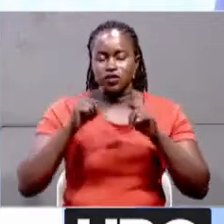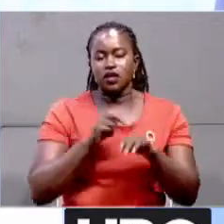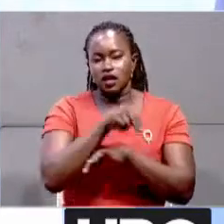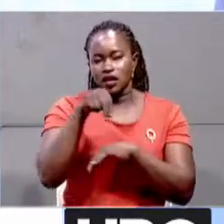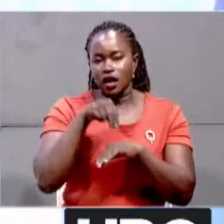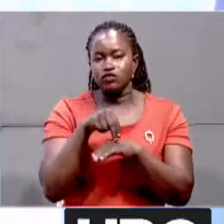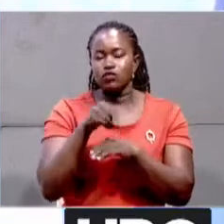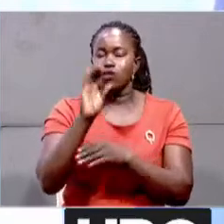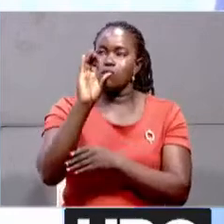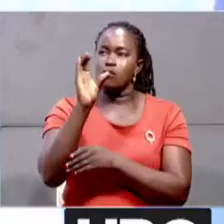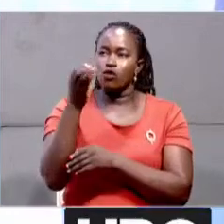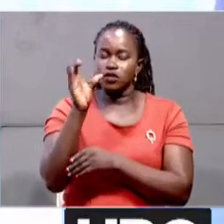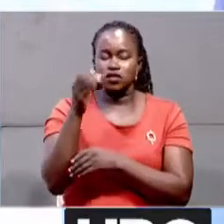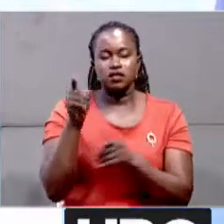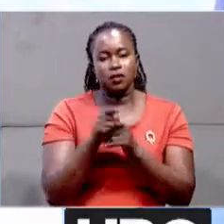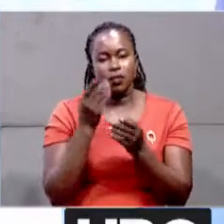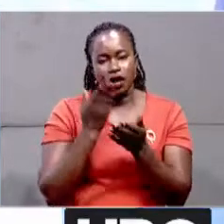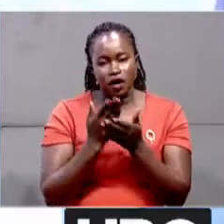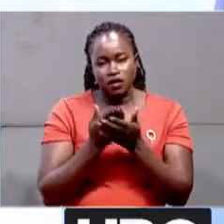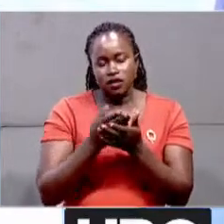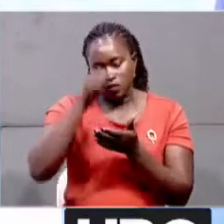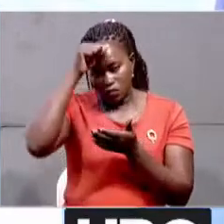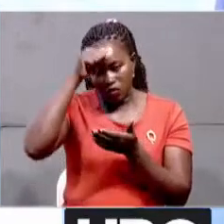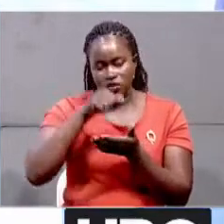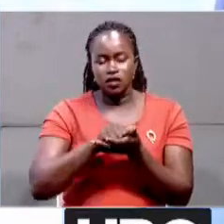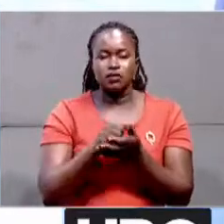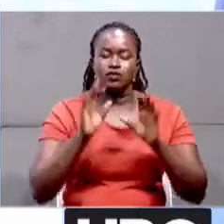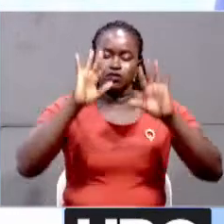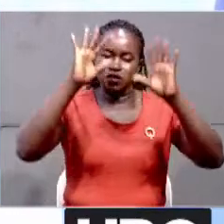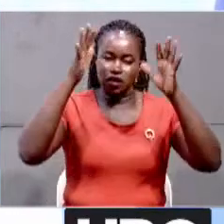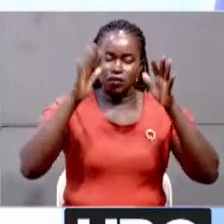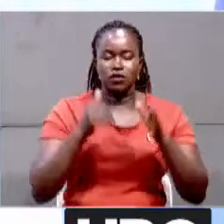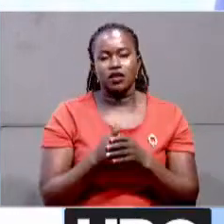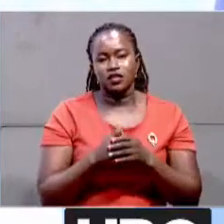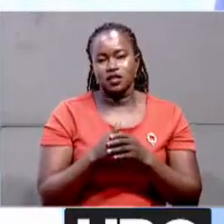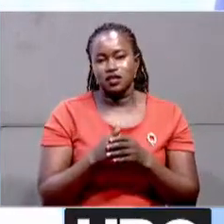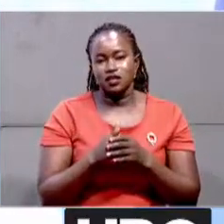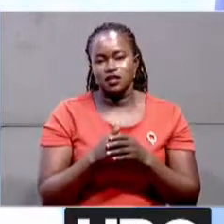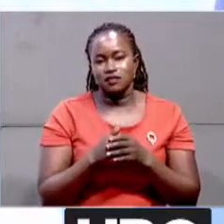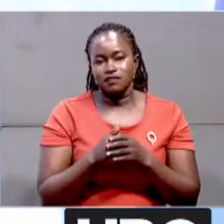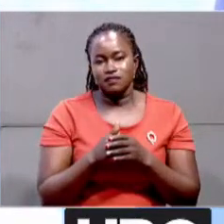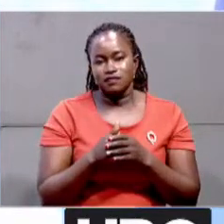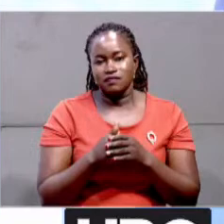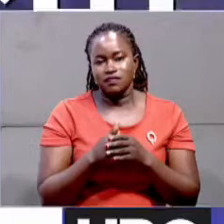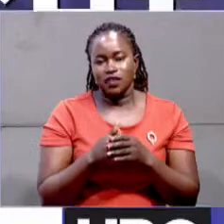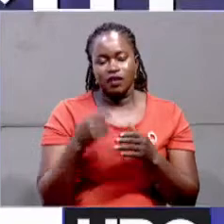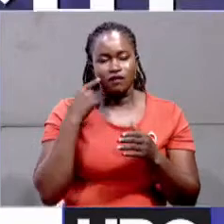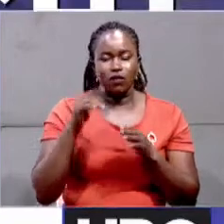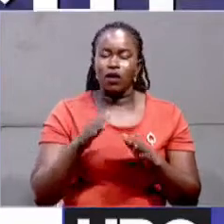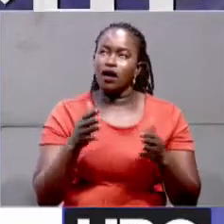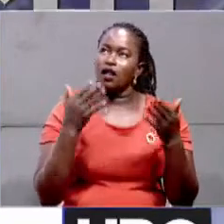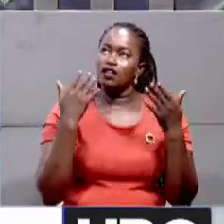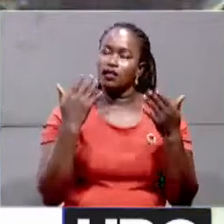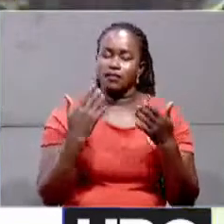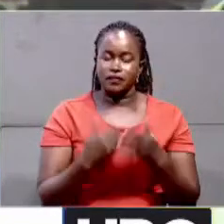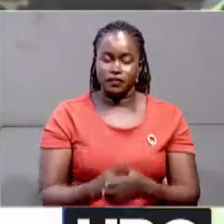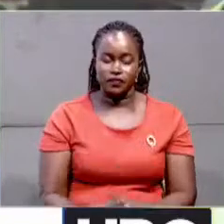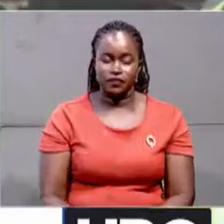National Mosque and urged Muslims to celebrate in the path of Allah. We have details.